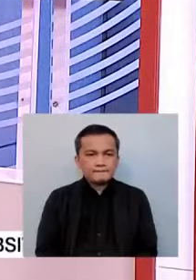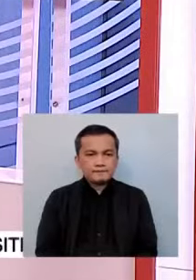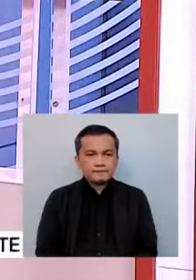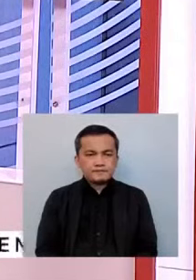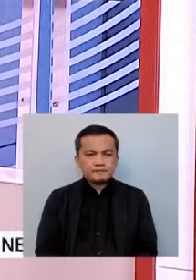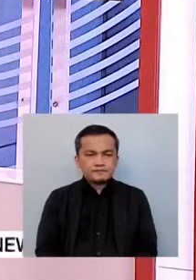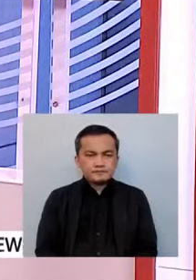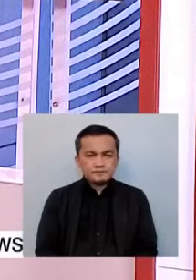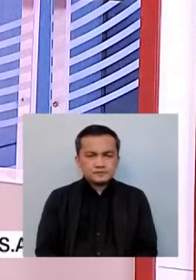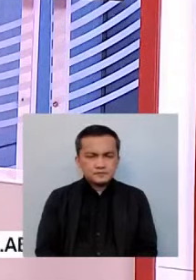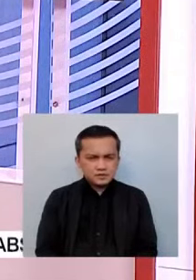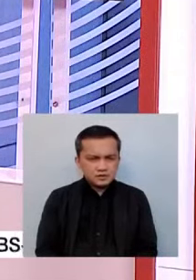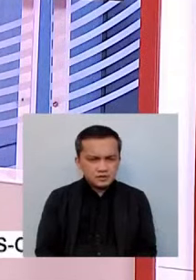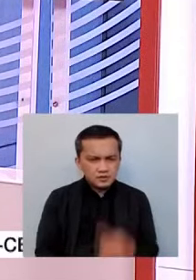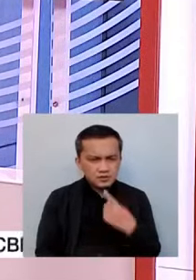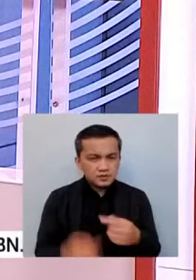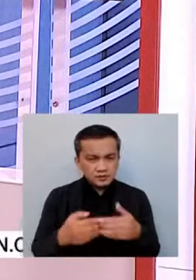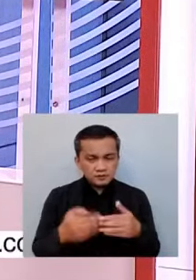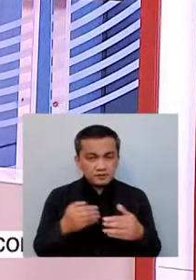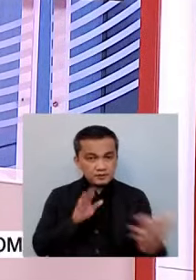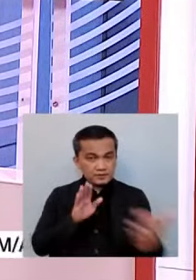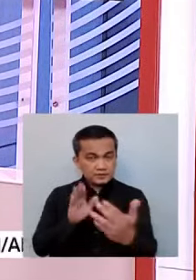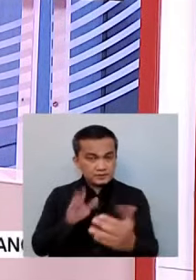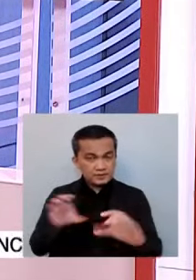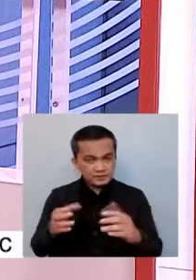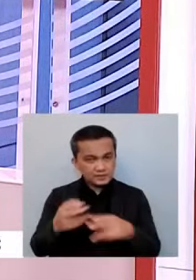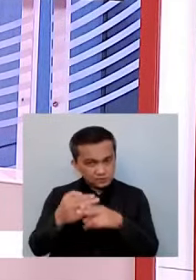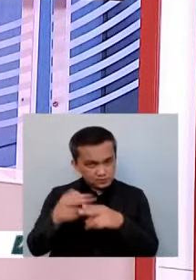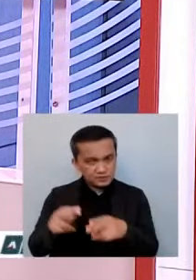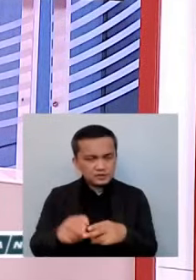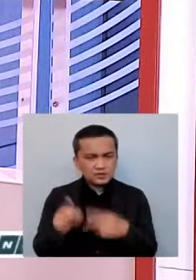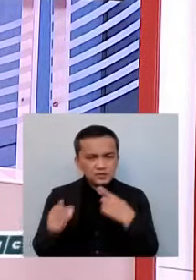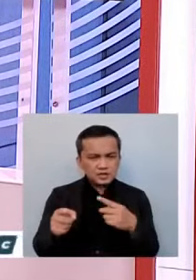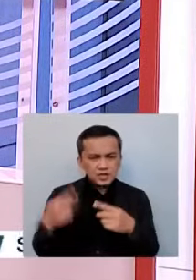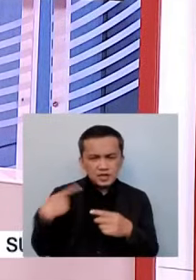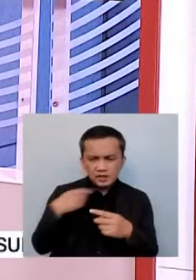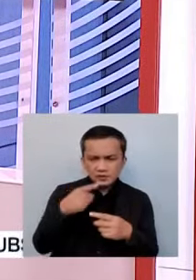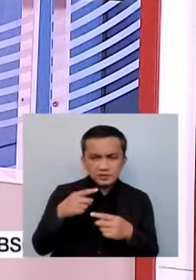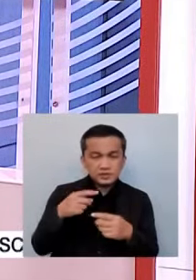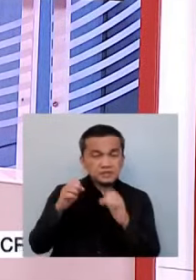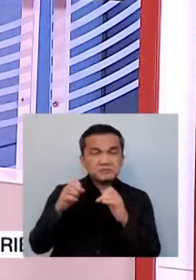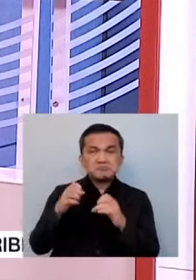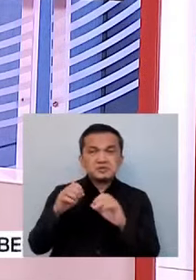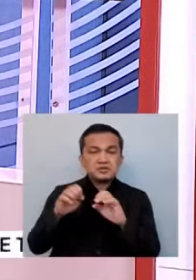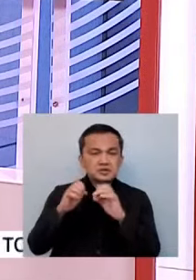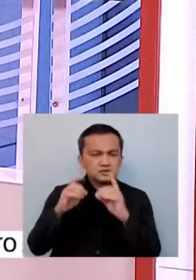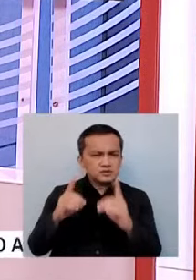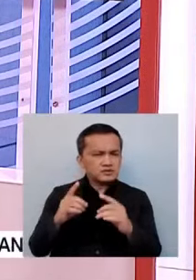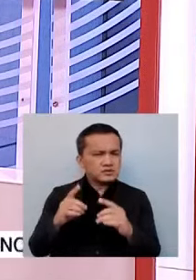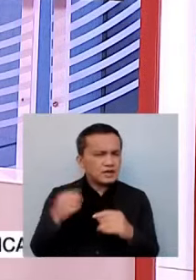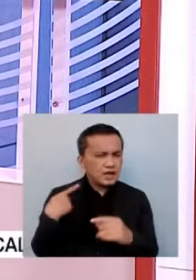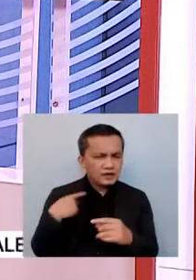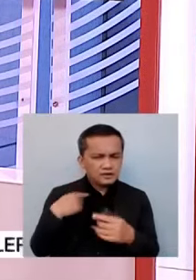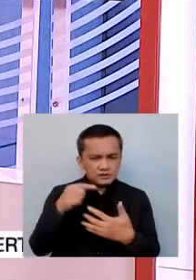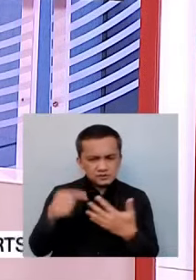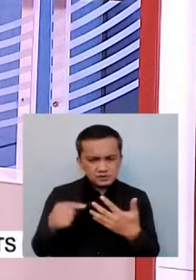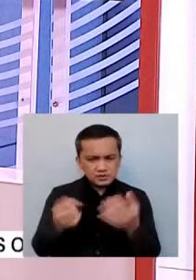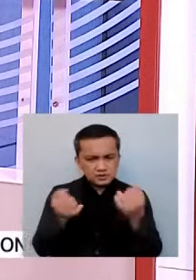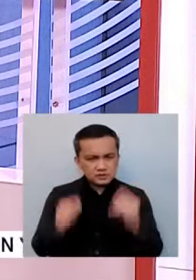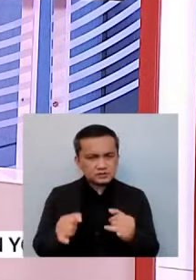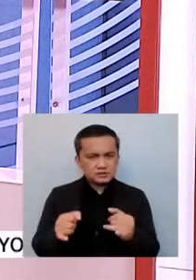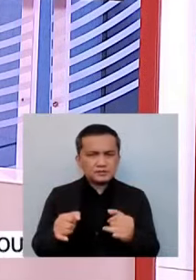With just days to go before face-to-face classes resume, a teachers group says the Education Department has yet to address several issues hounding the opening